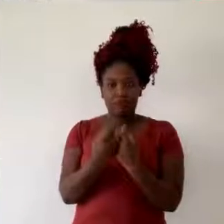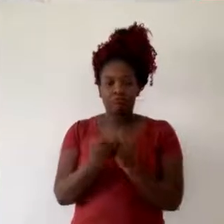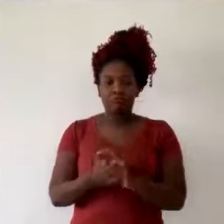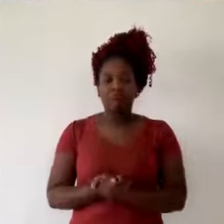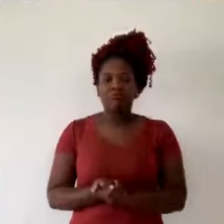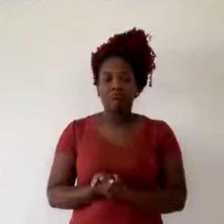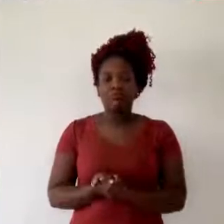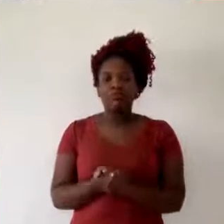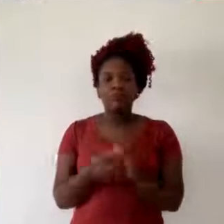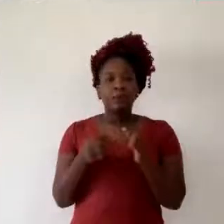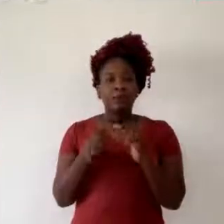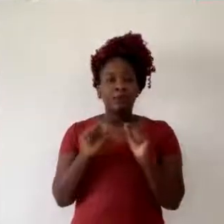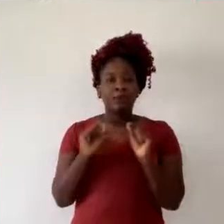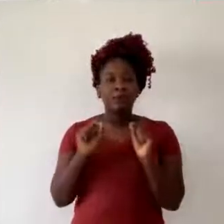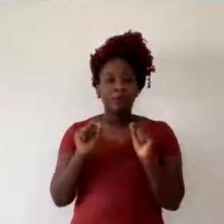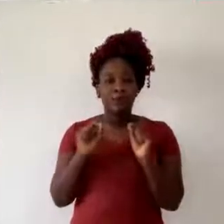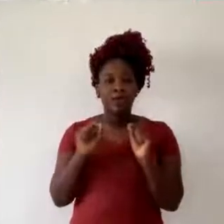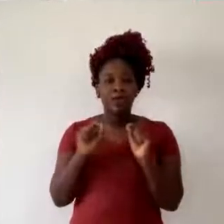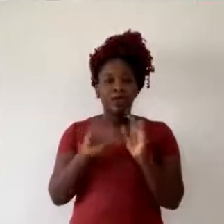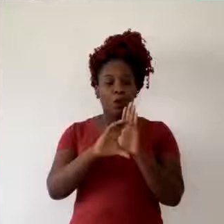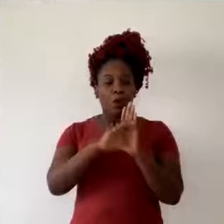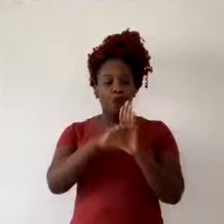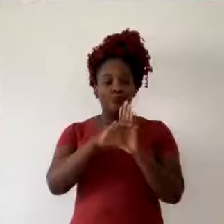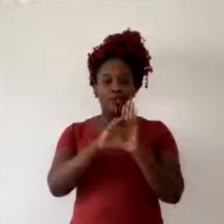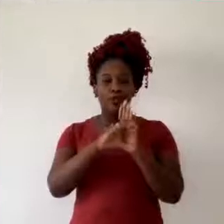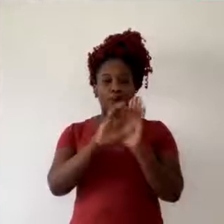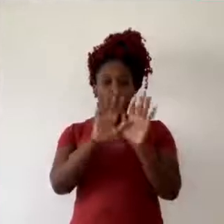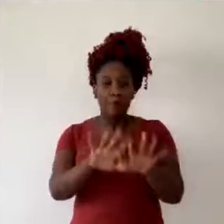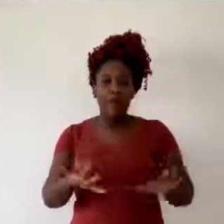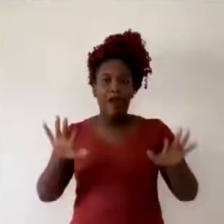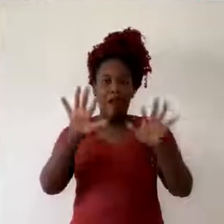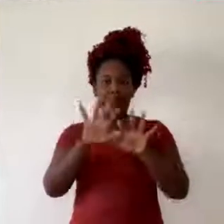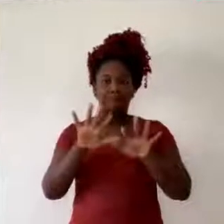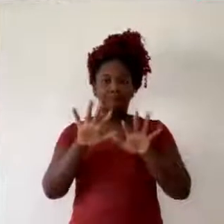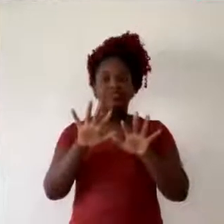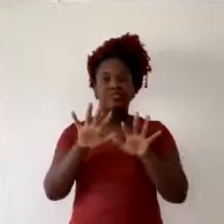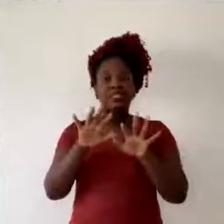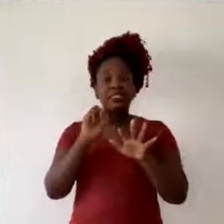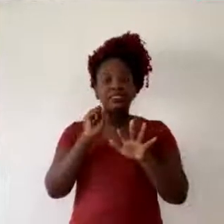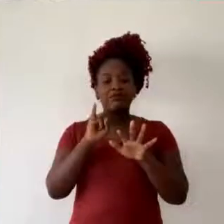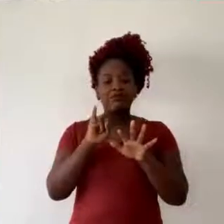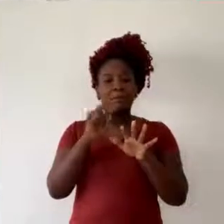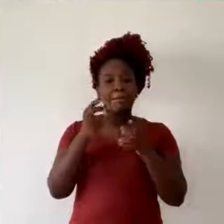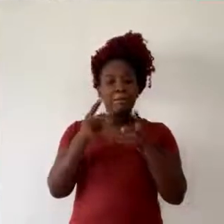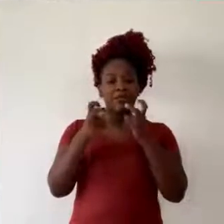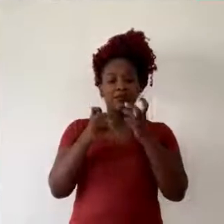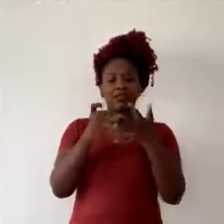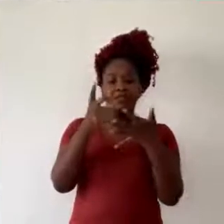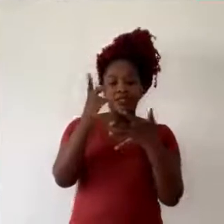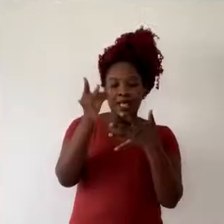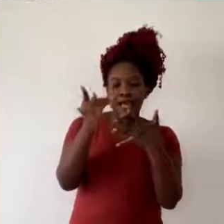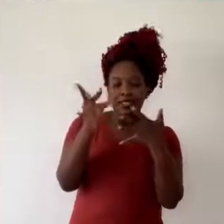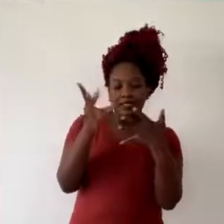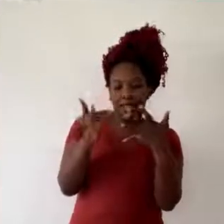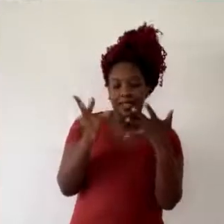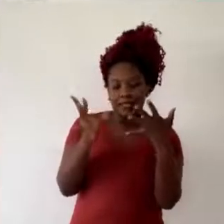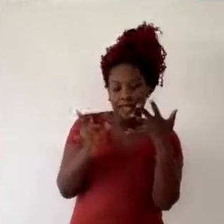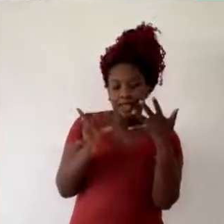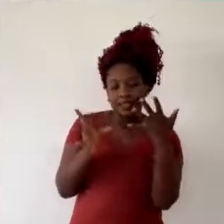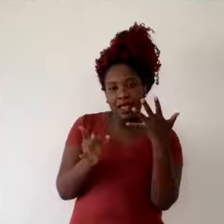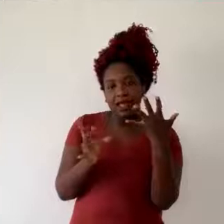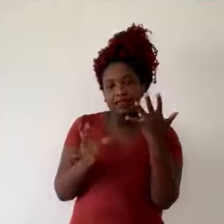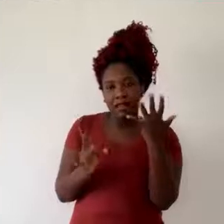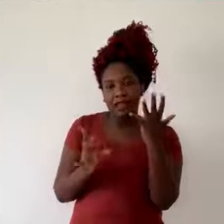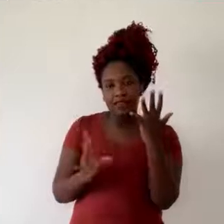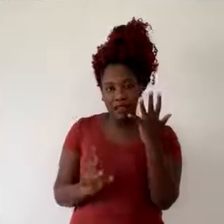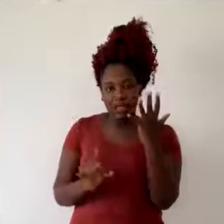we call this large, broad concept of gender violence. And then when we look at each one